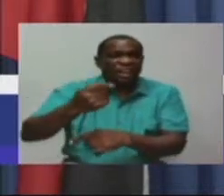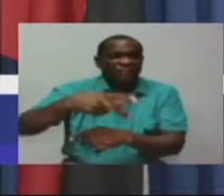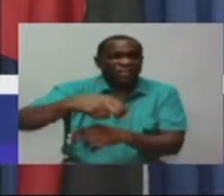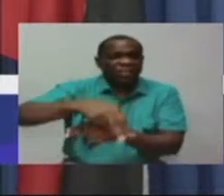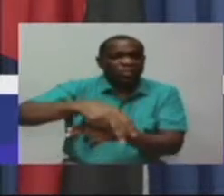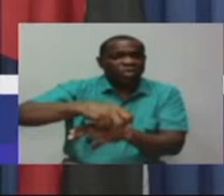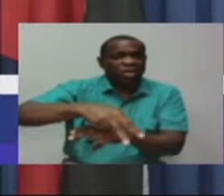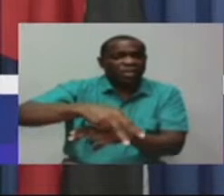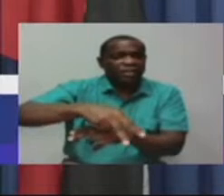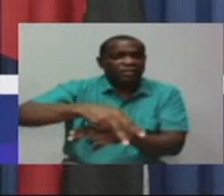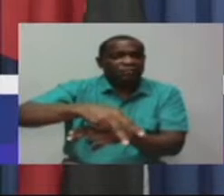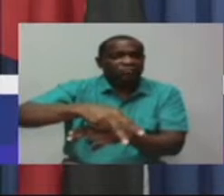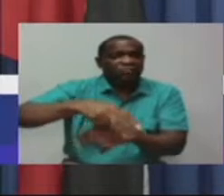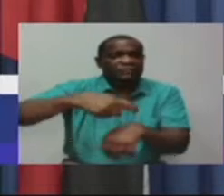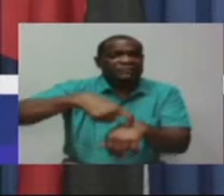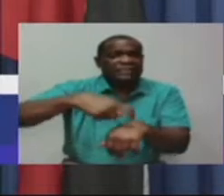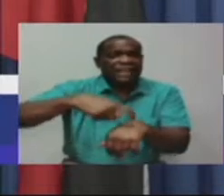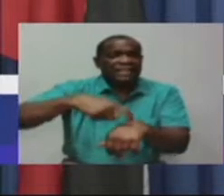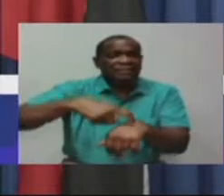you're not affecting anything.